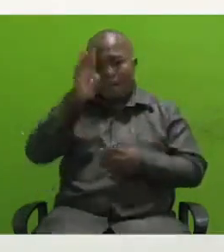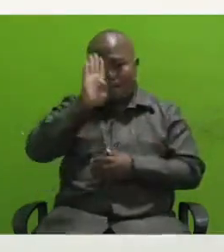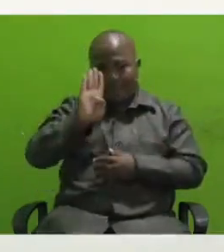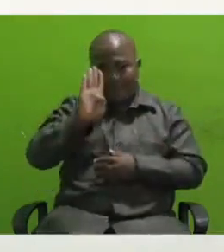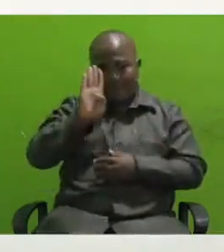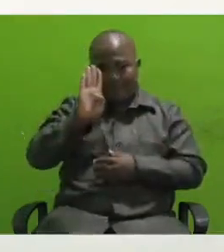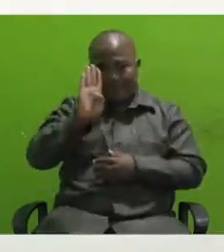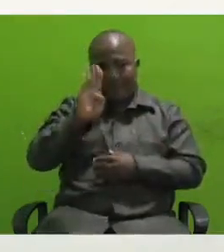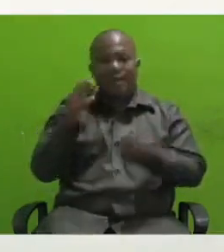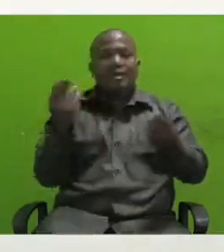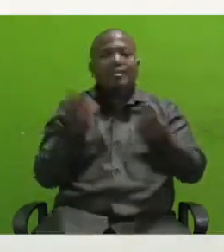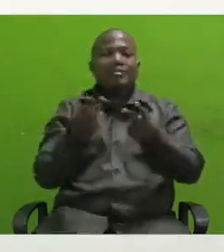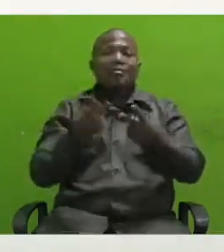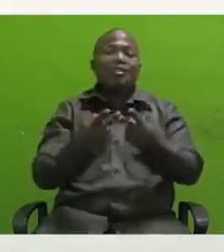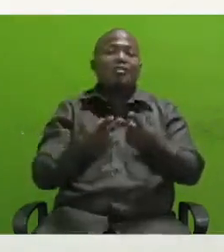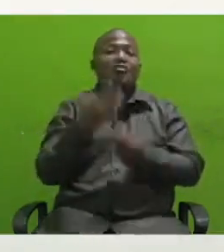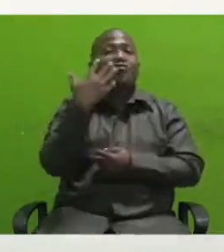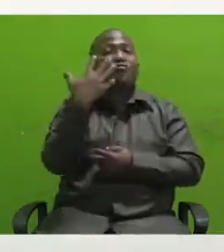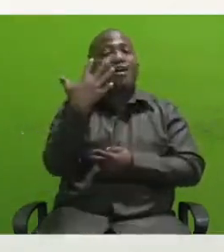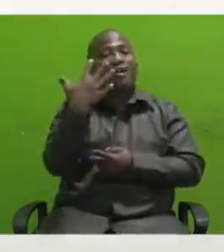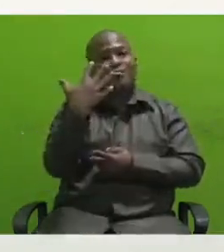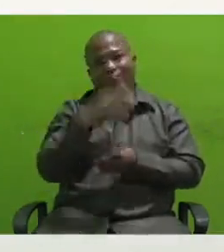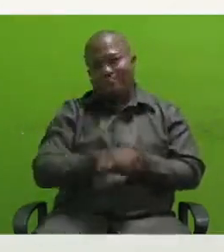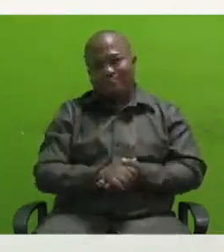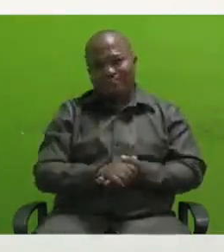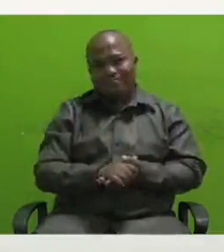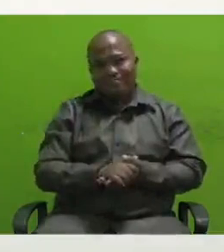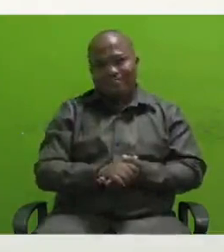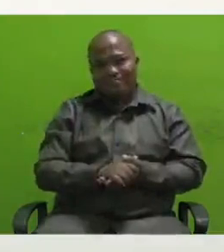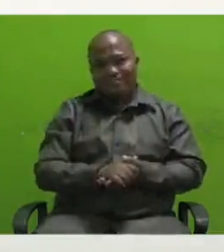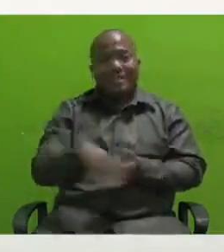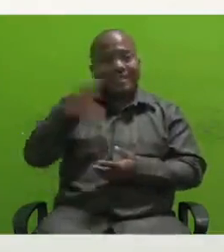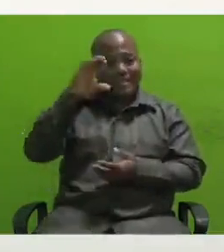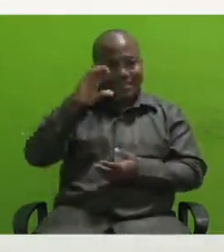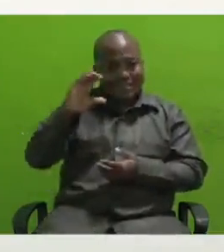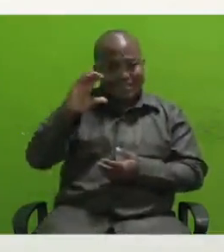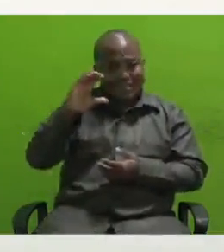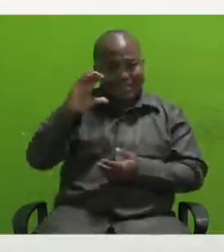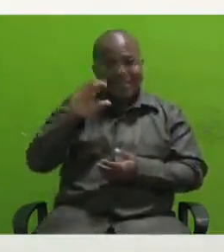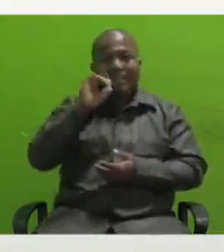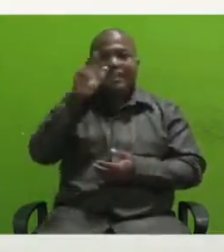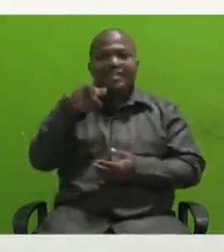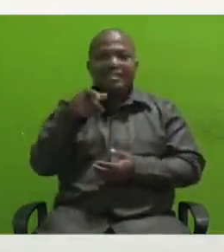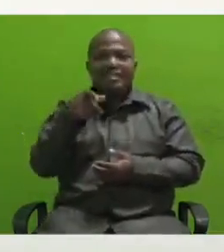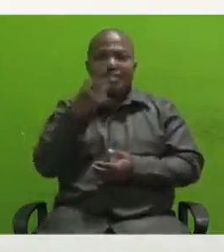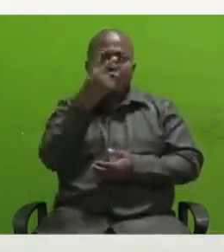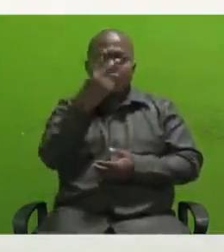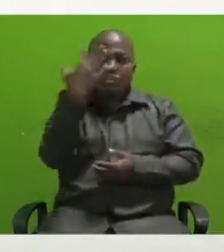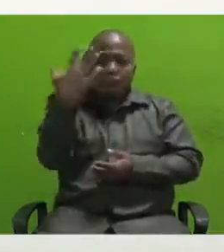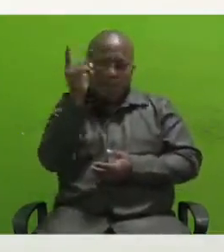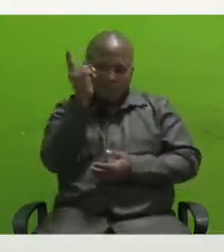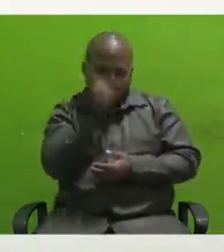Now b, of course, b, coefficient of x, which is 5, and c,